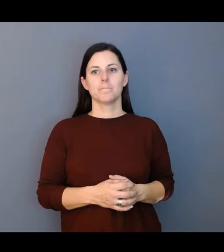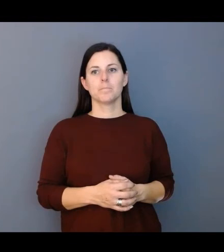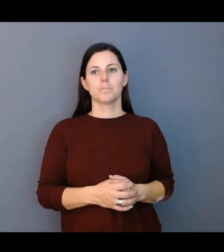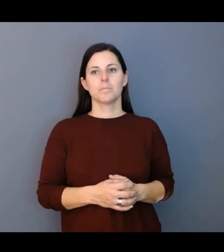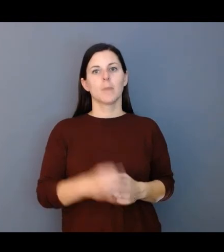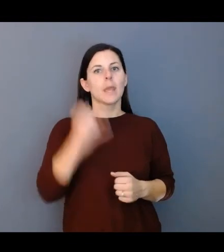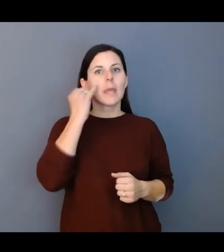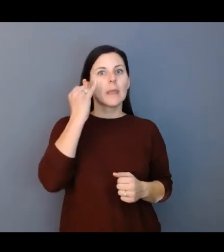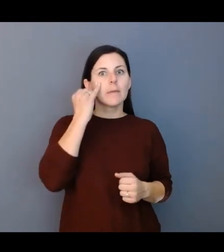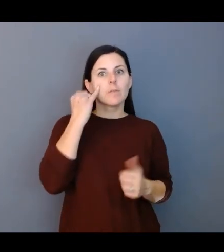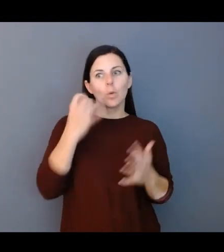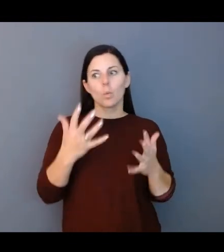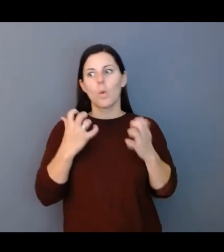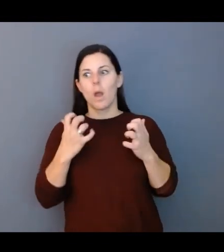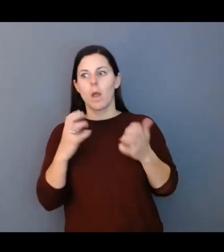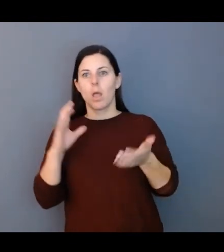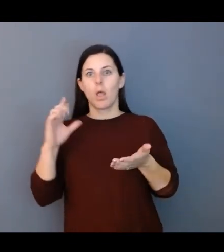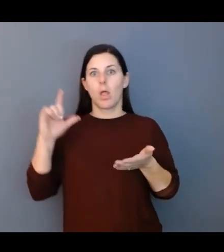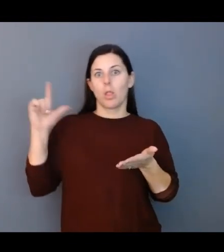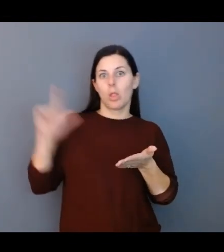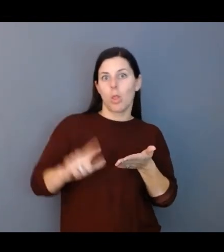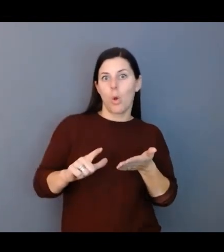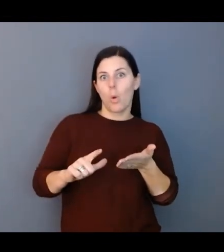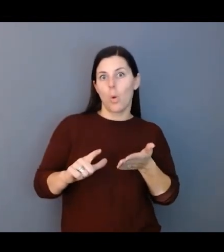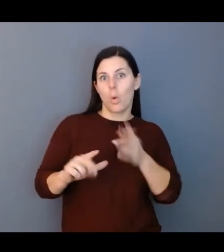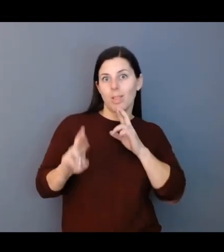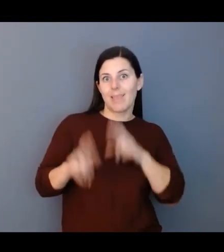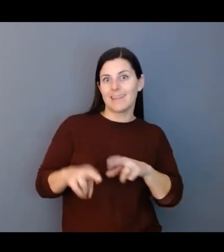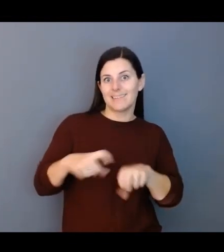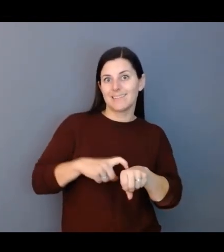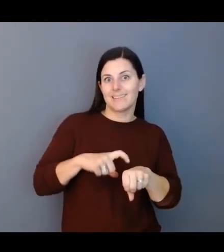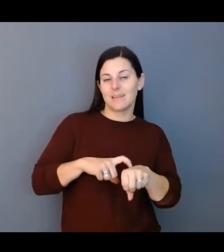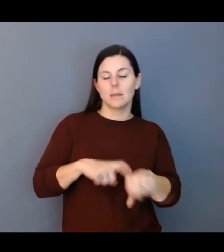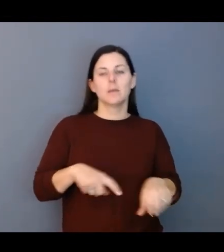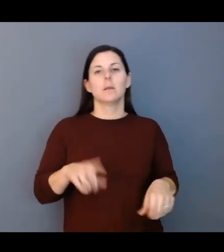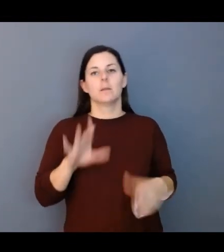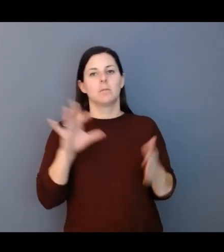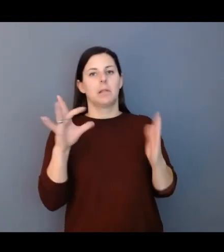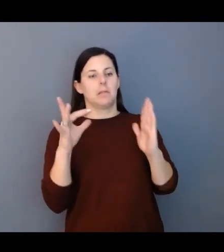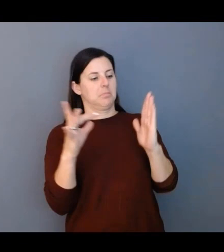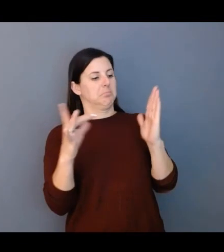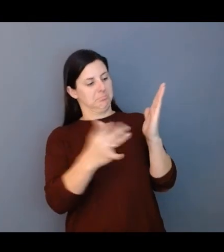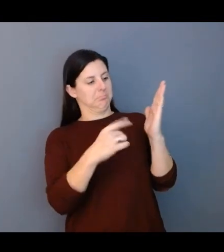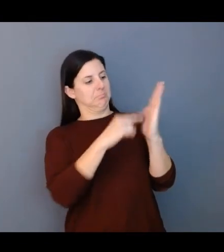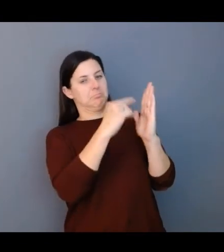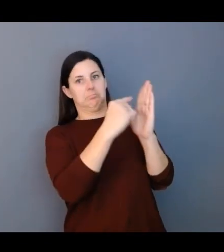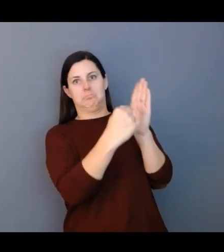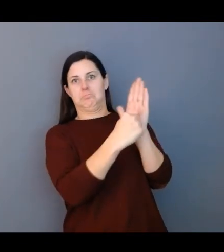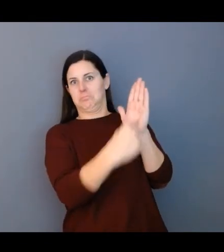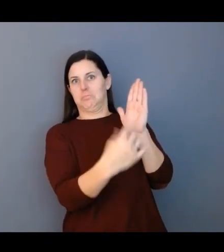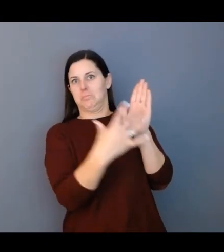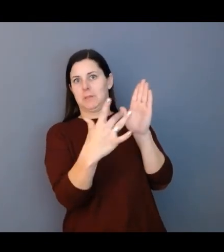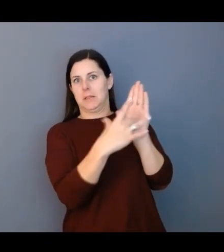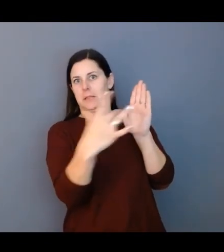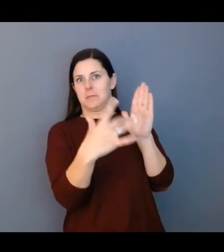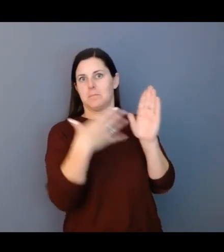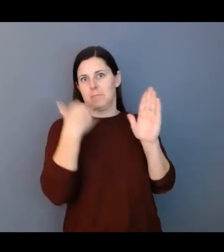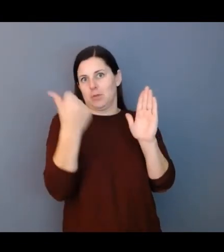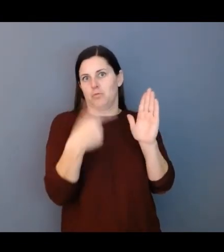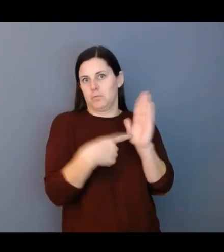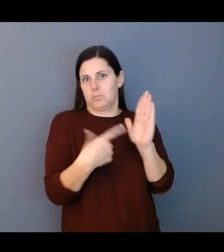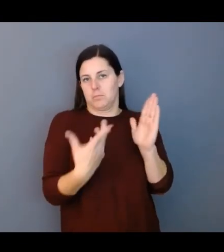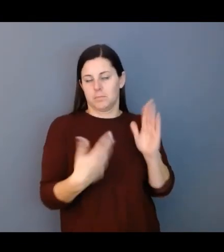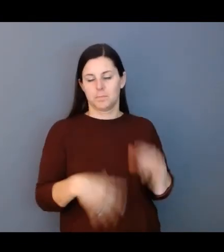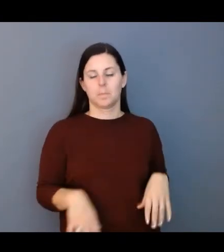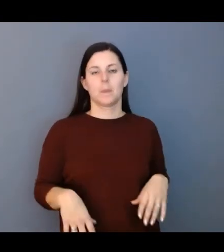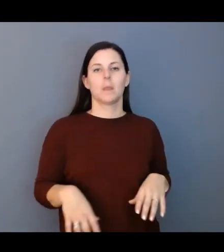In case if you're looking for a low latency, then you would pick on an instance that provide better in terms of the